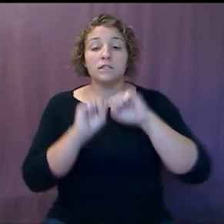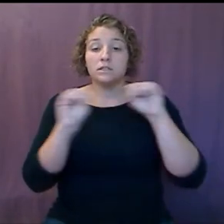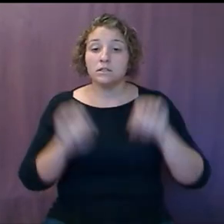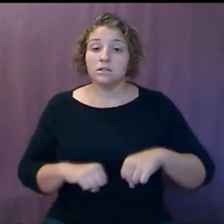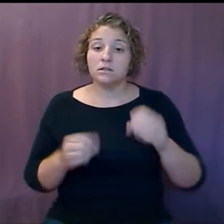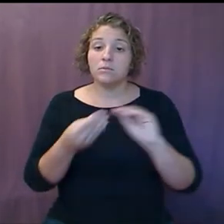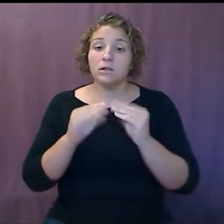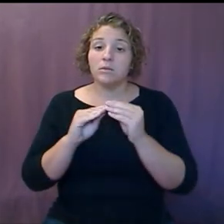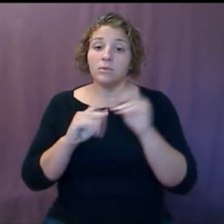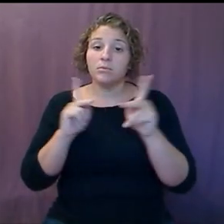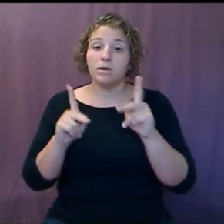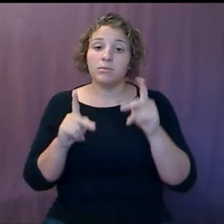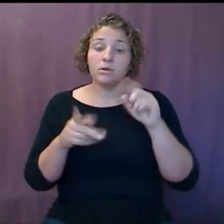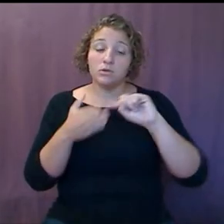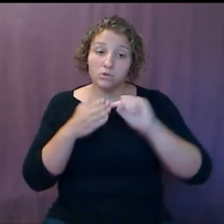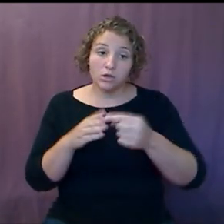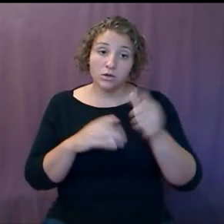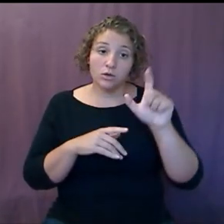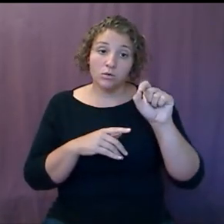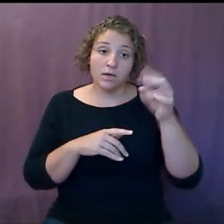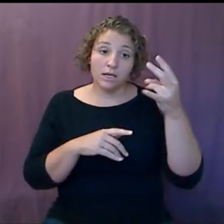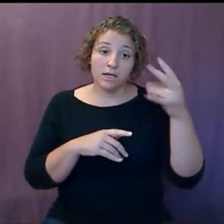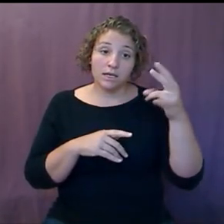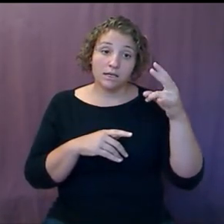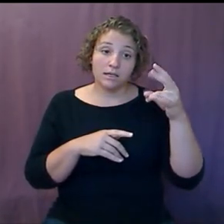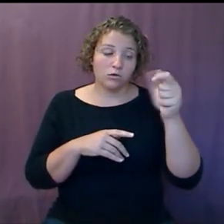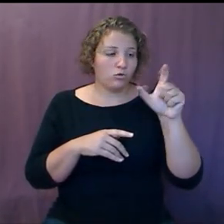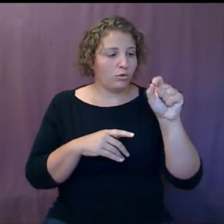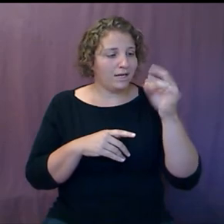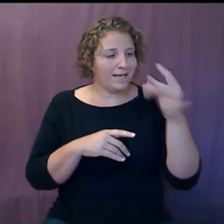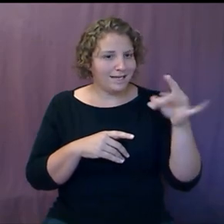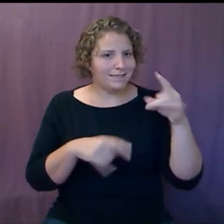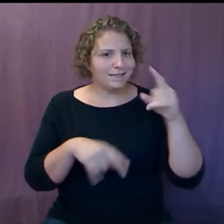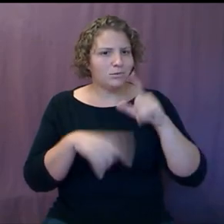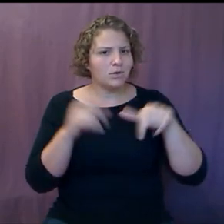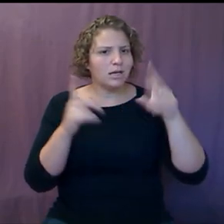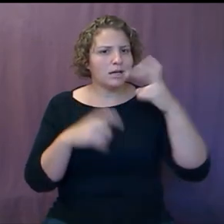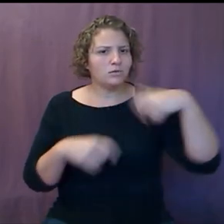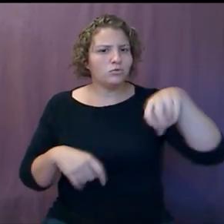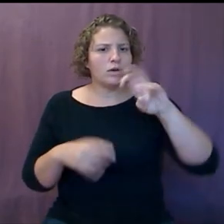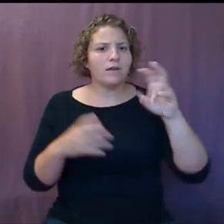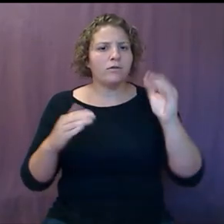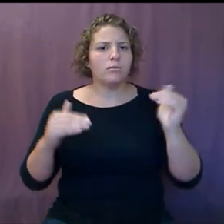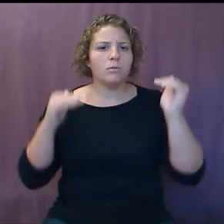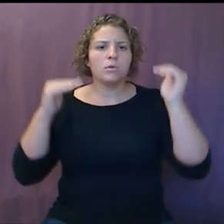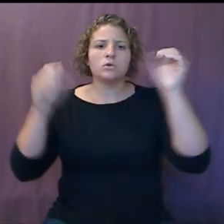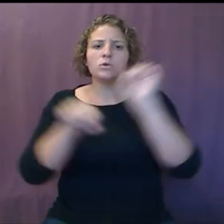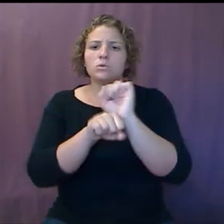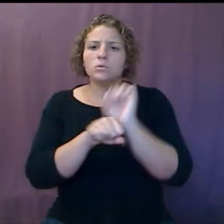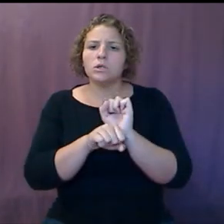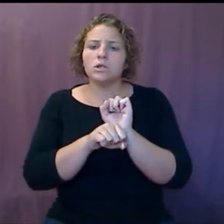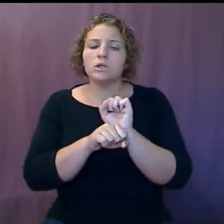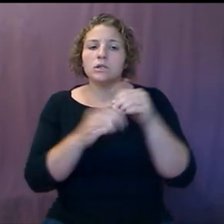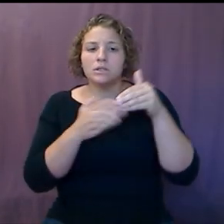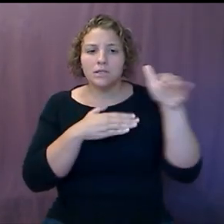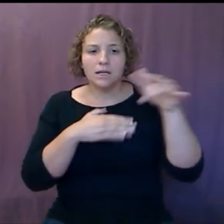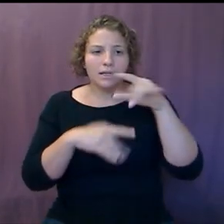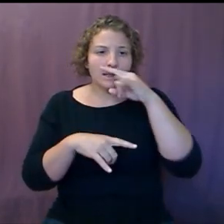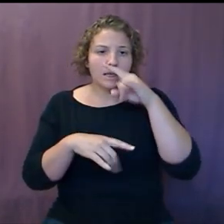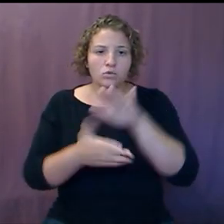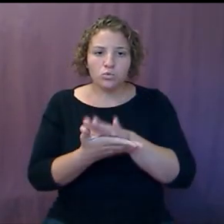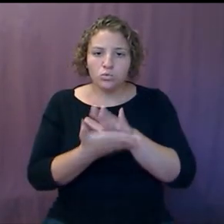people already starting in 2018 were refused from either train rides buying or selling promotions putting their kids in school or whatever it may